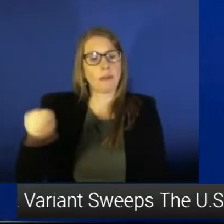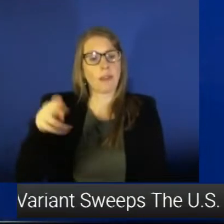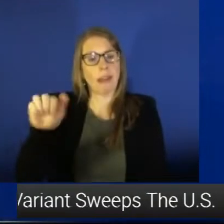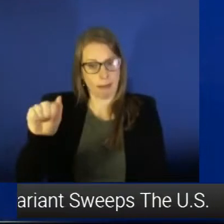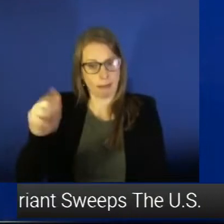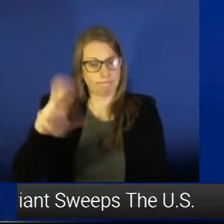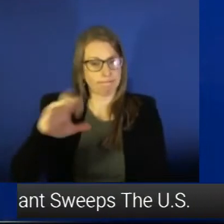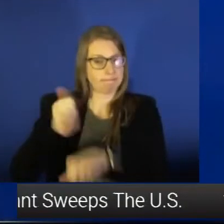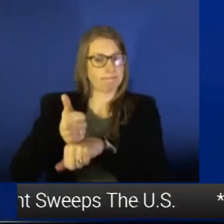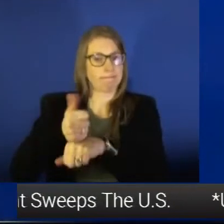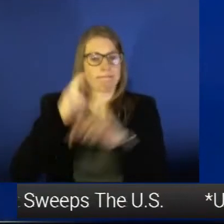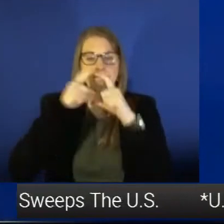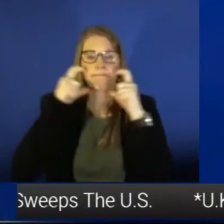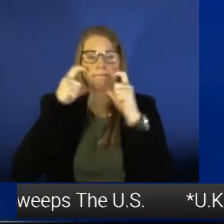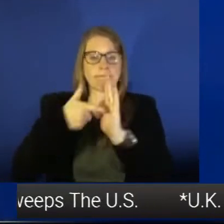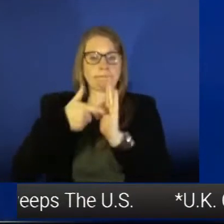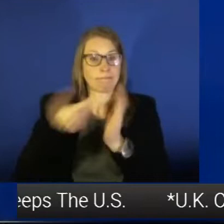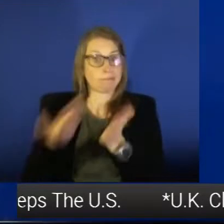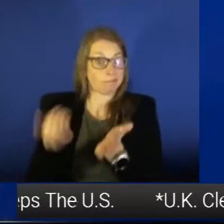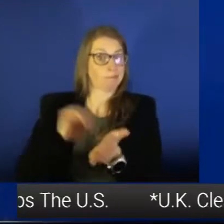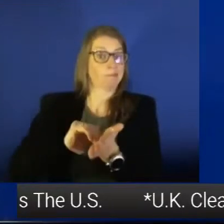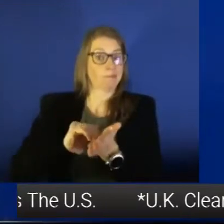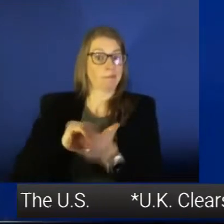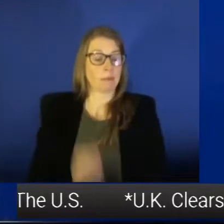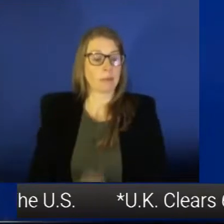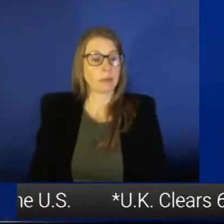mask mandate again, is you have to